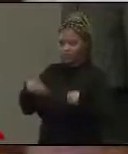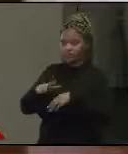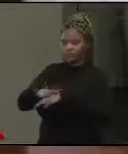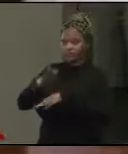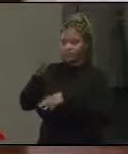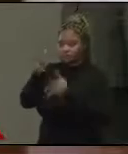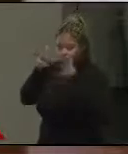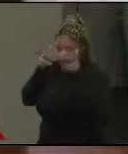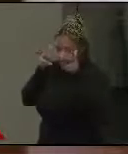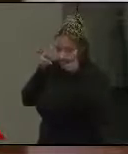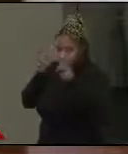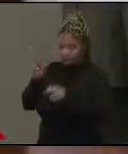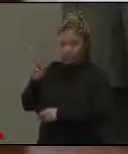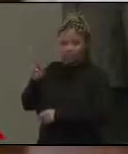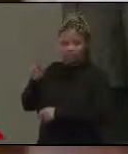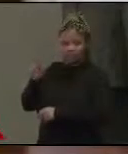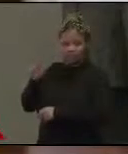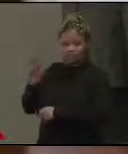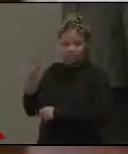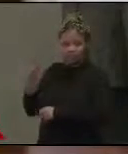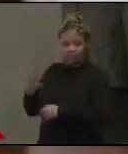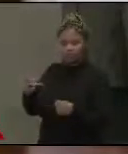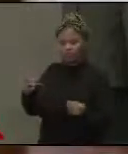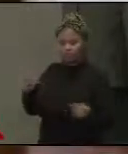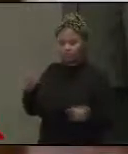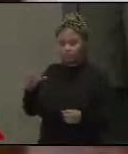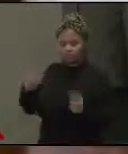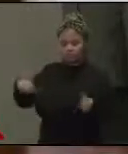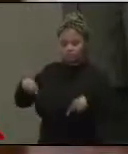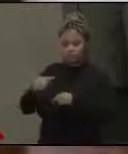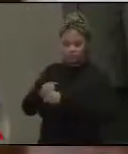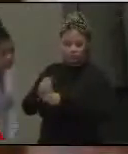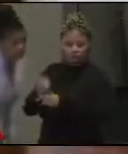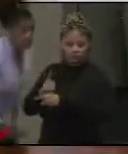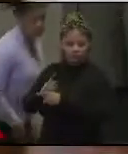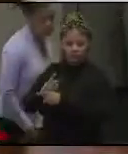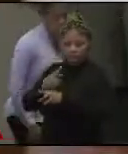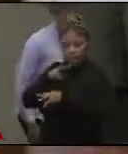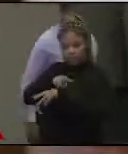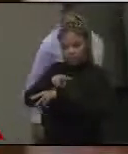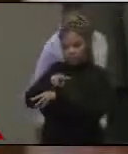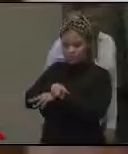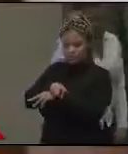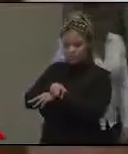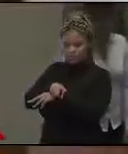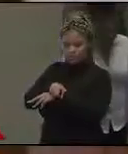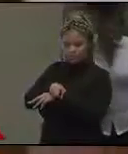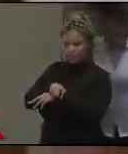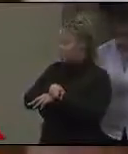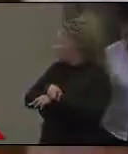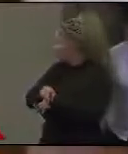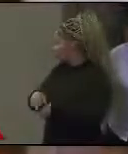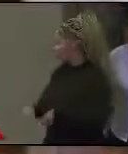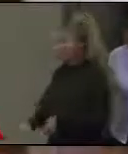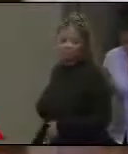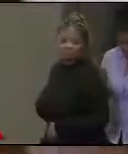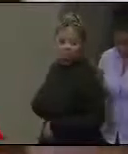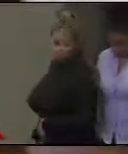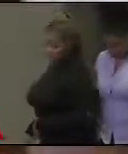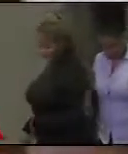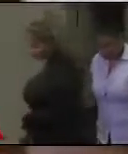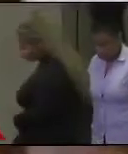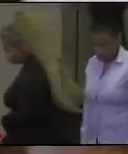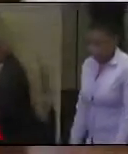R&D. So we must always look at that empirical evidence. So things that you have put here,